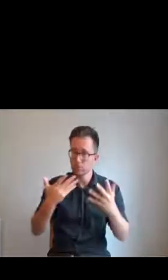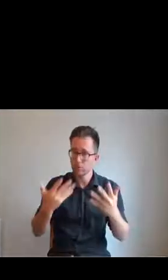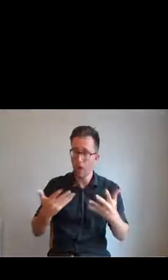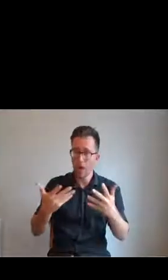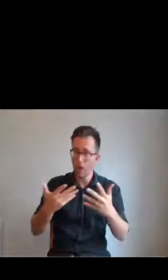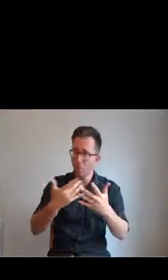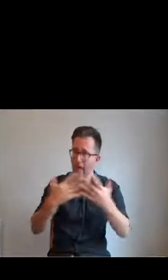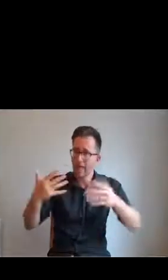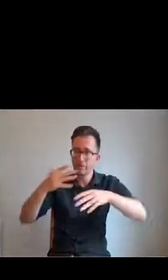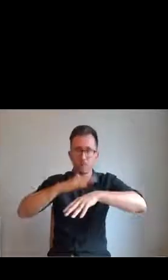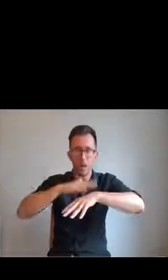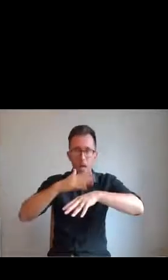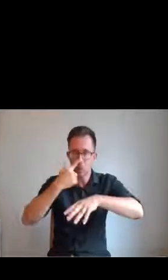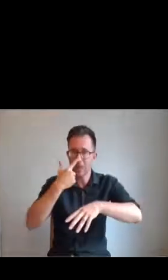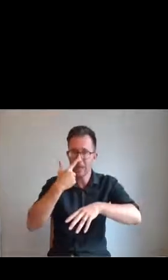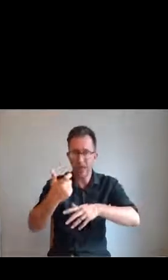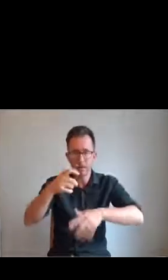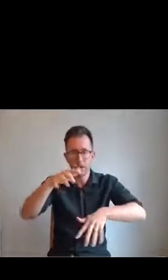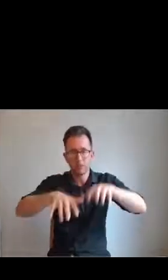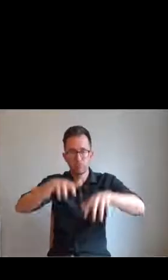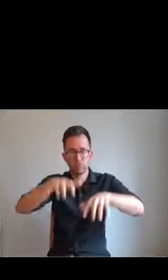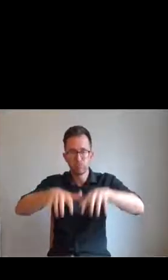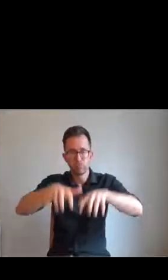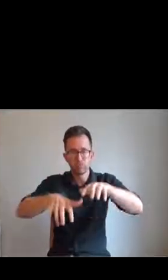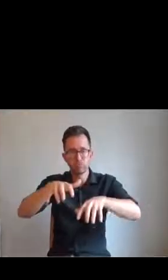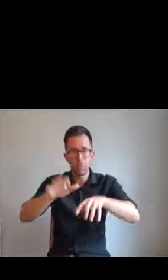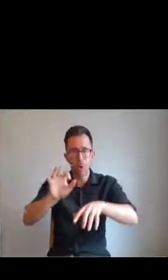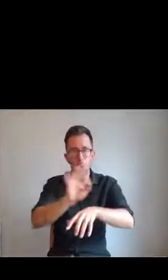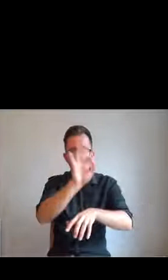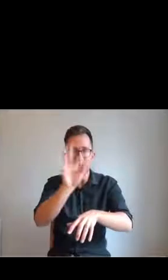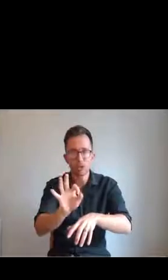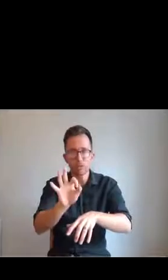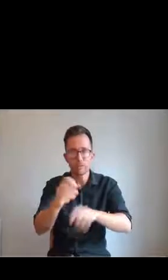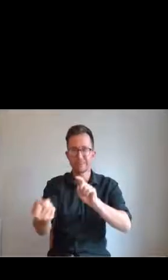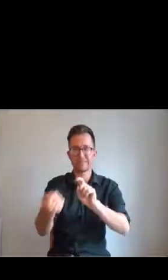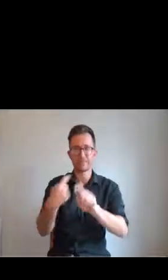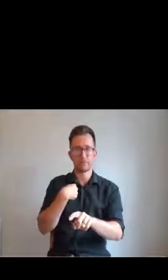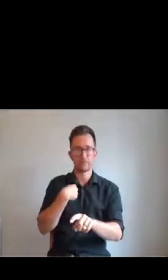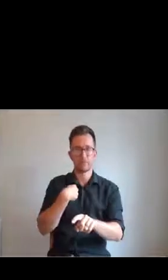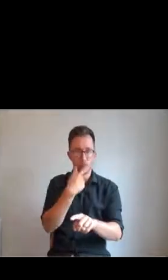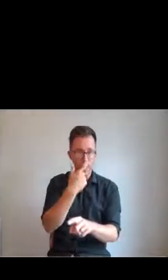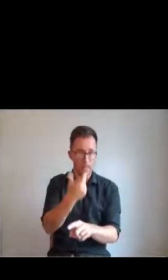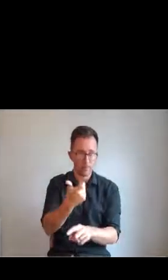any questions that you wish to at any time throughout this webinar.